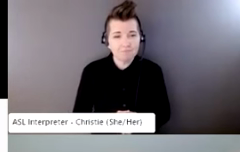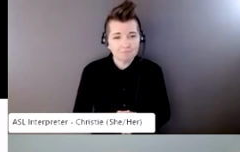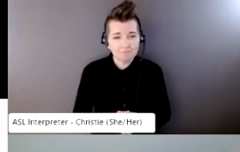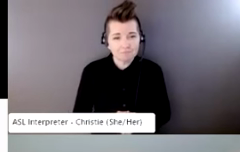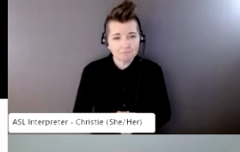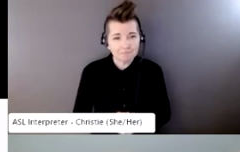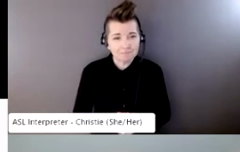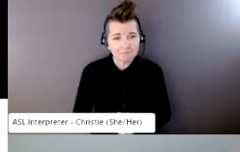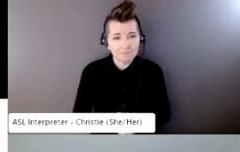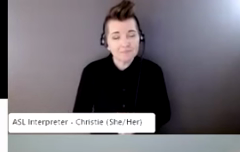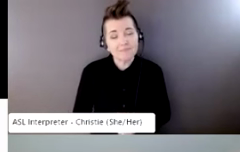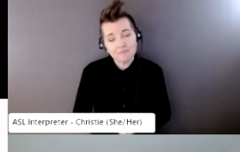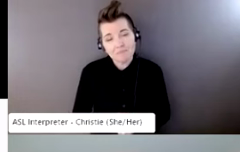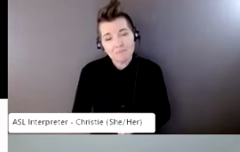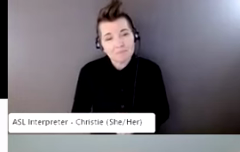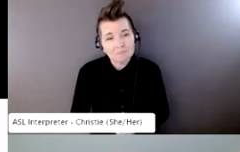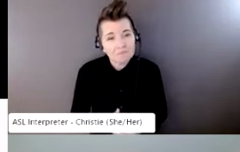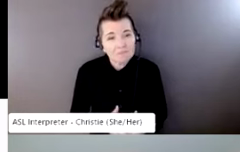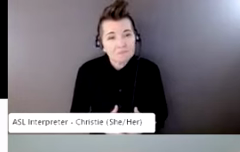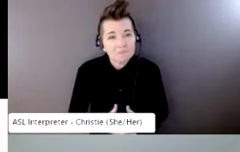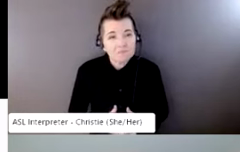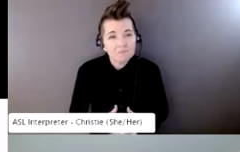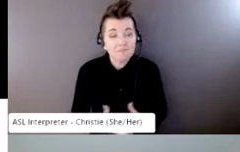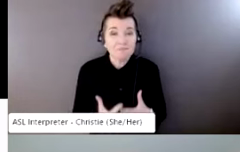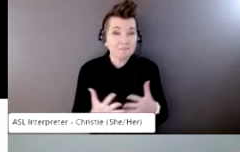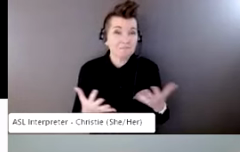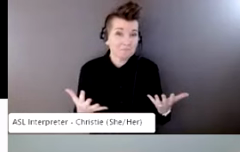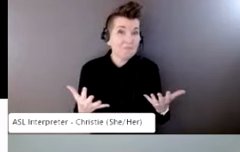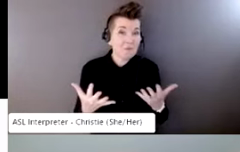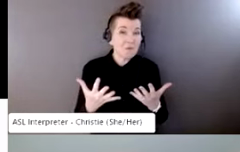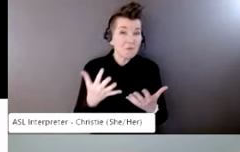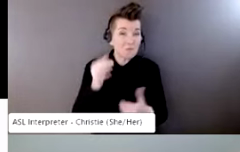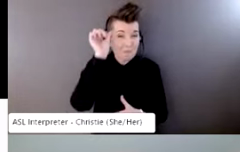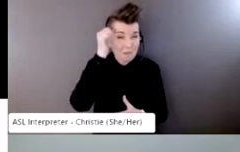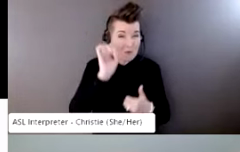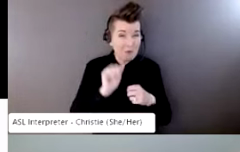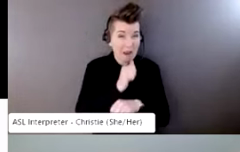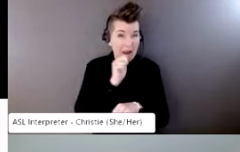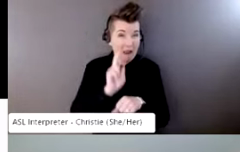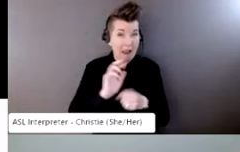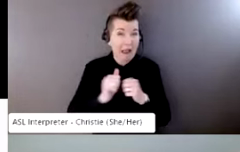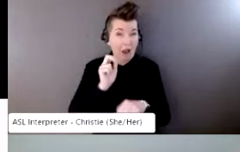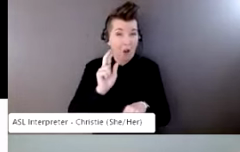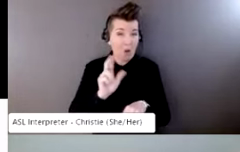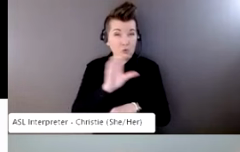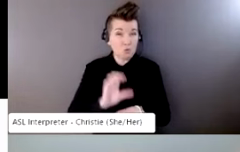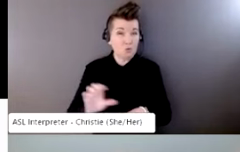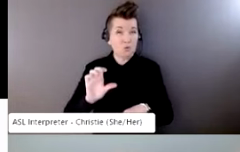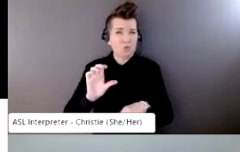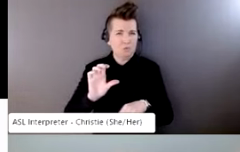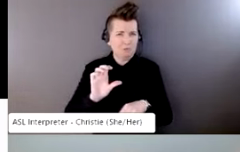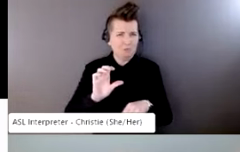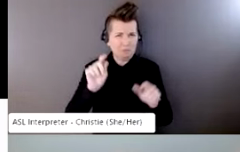A couple of tech reminders before we get going. To preserve the quality of